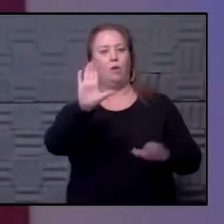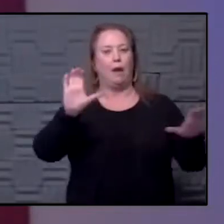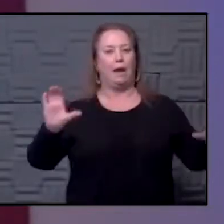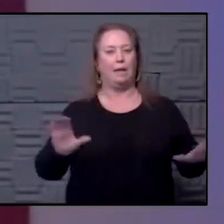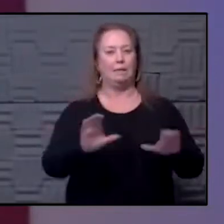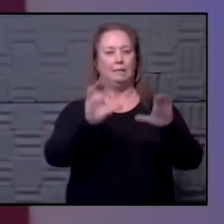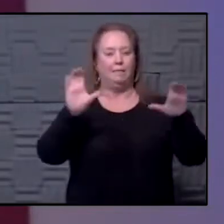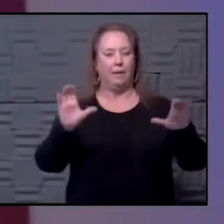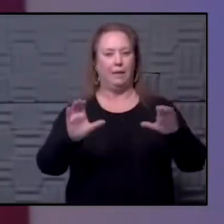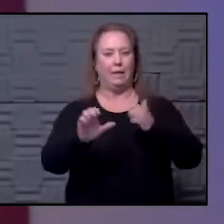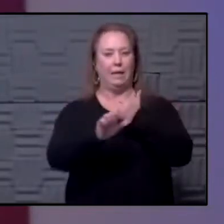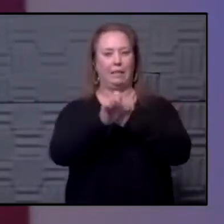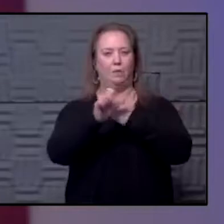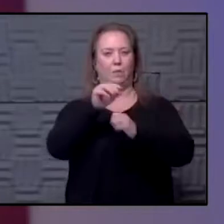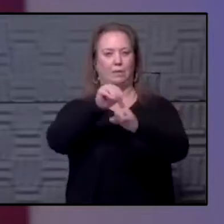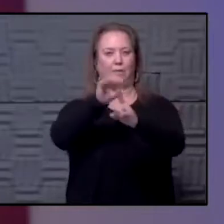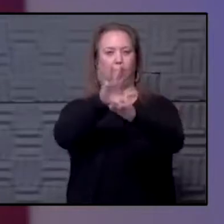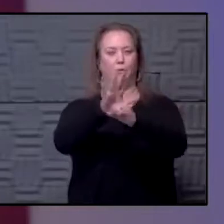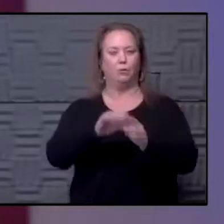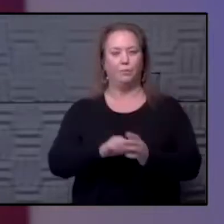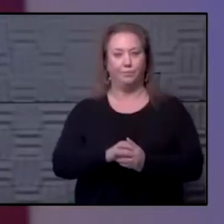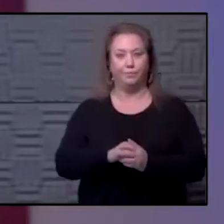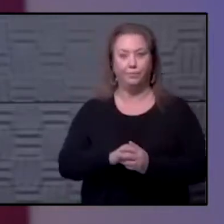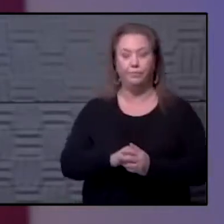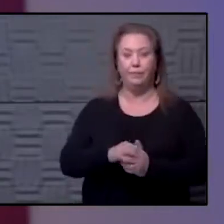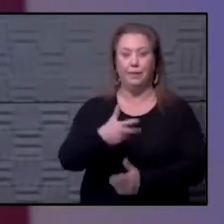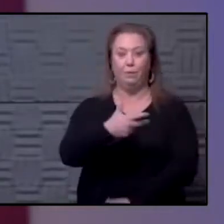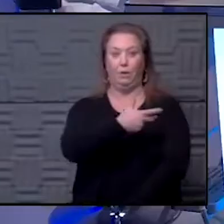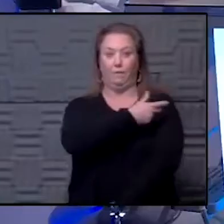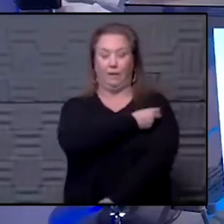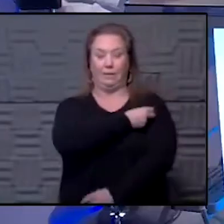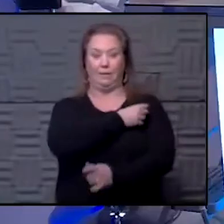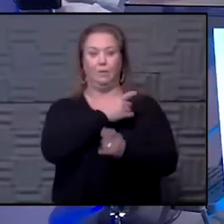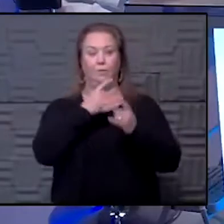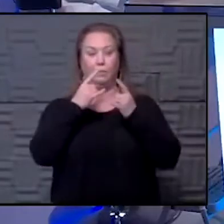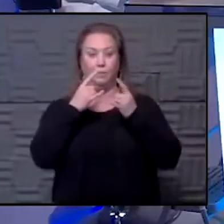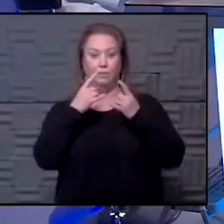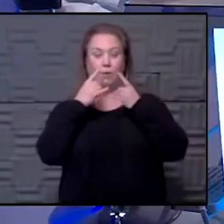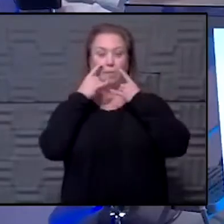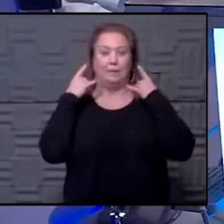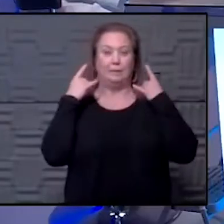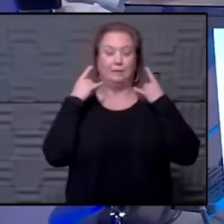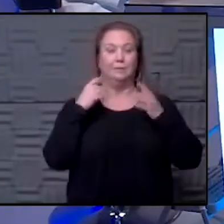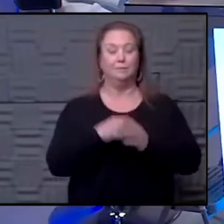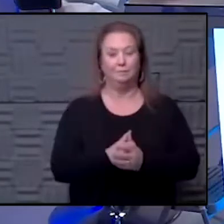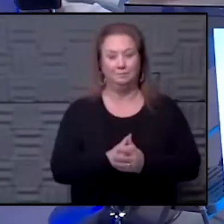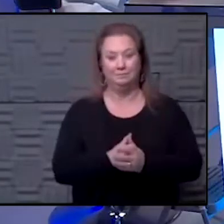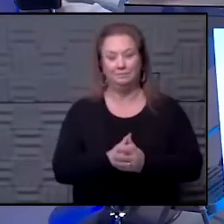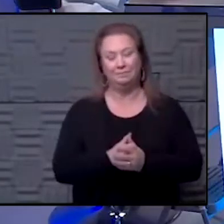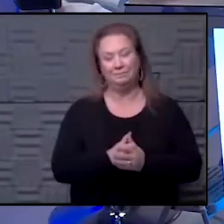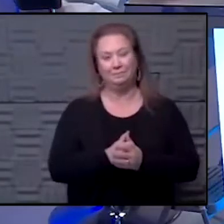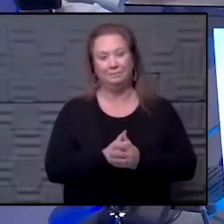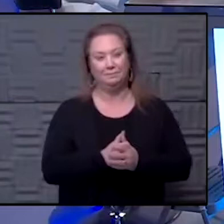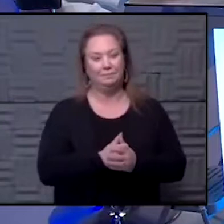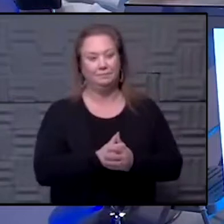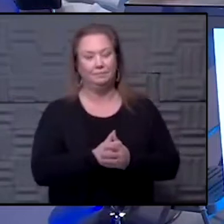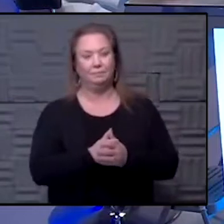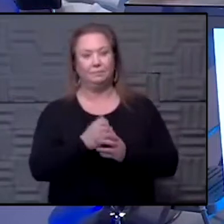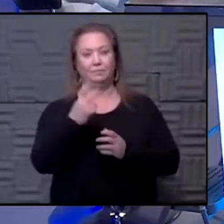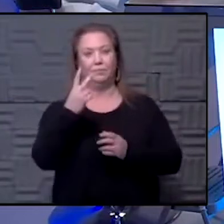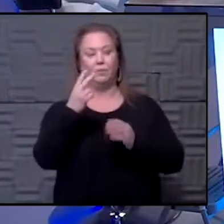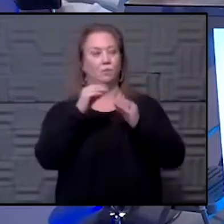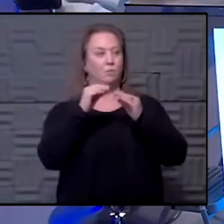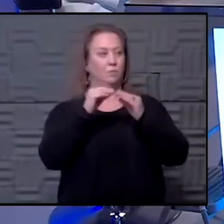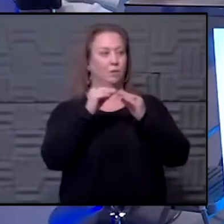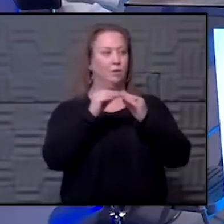and what's the risk of exposure related to those. Great point. And when we got our vaccines, we put a mask on because people came right over by us. That's right. Okay, 2 more from here,